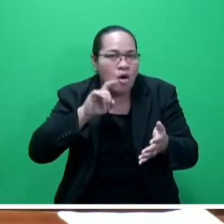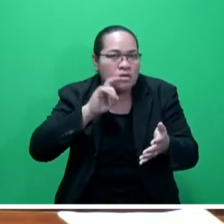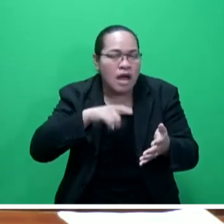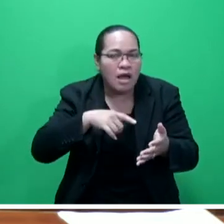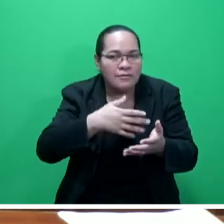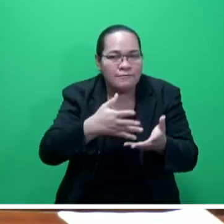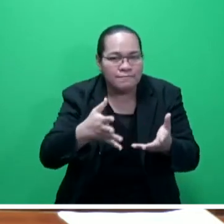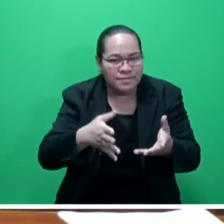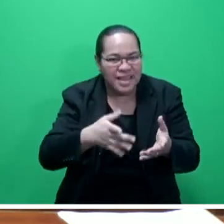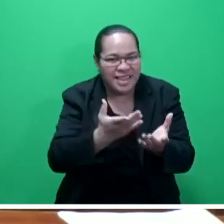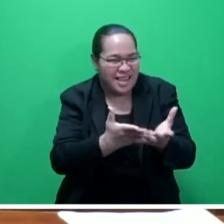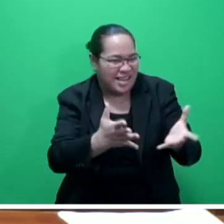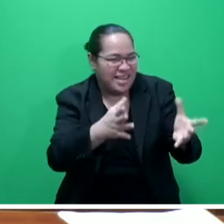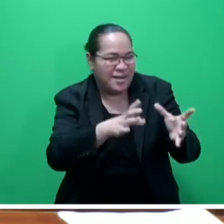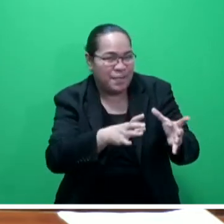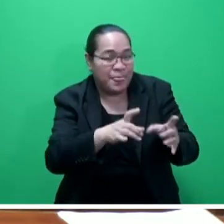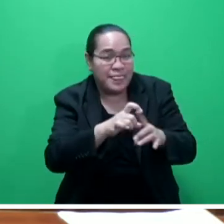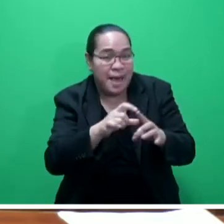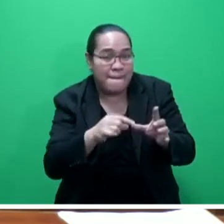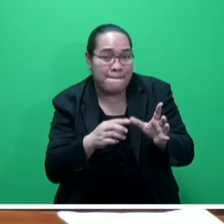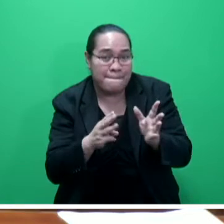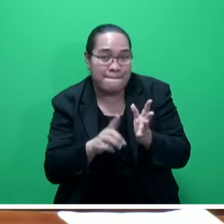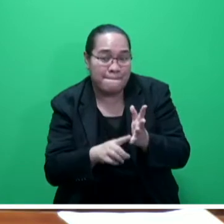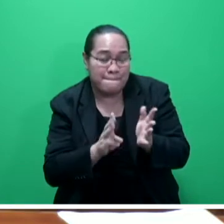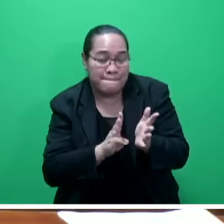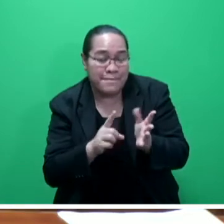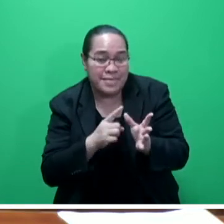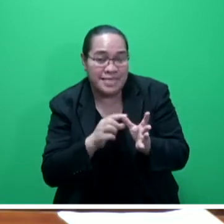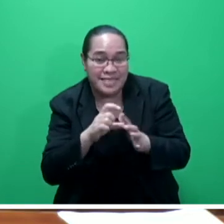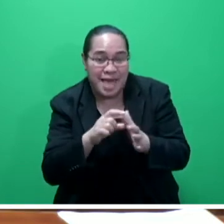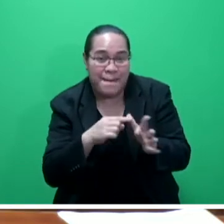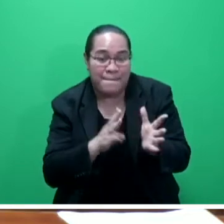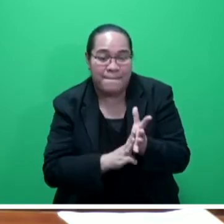undersized dam fine bubble aerators.